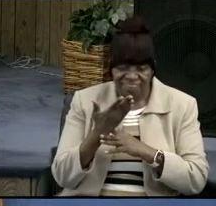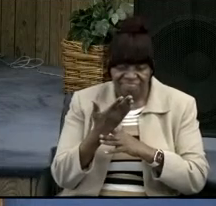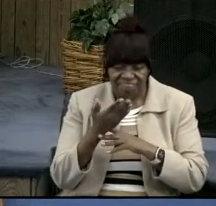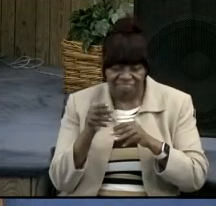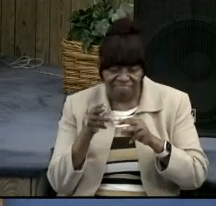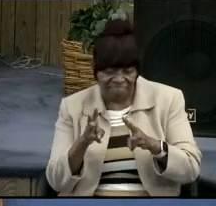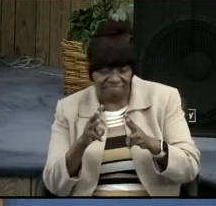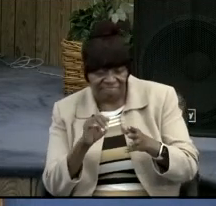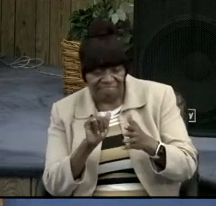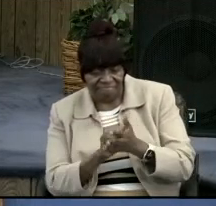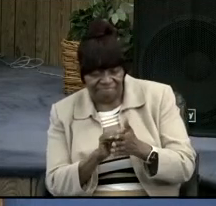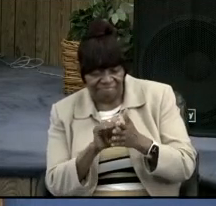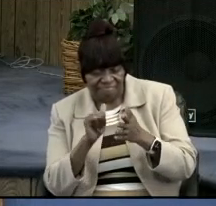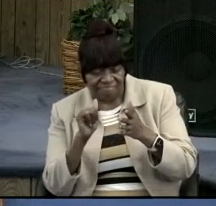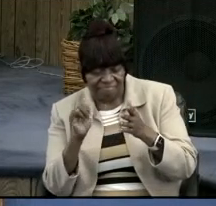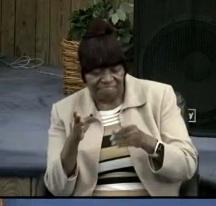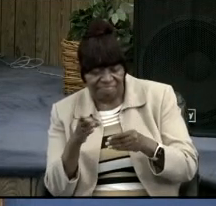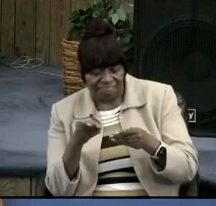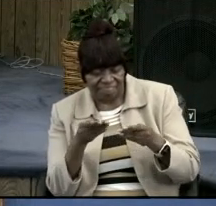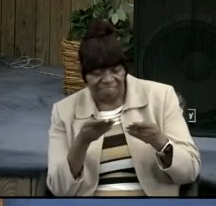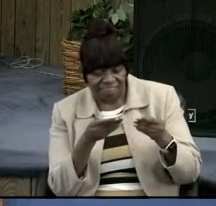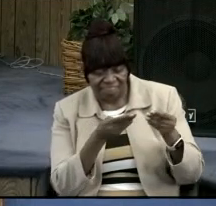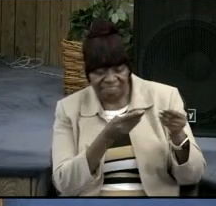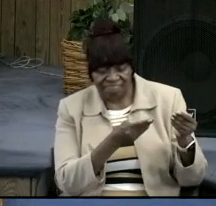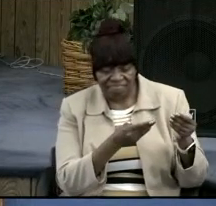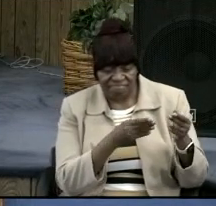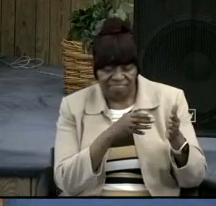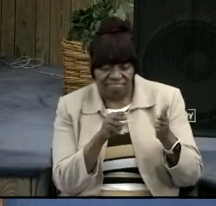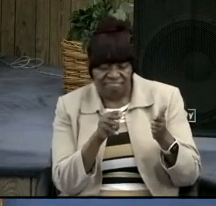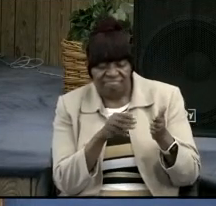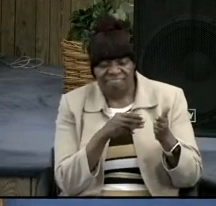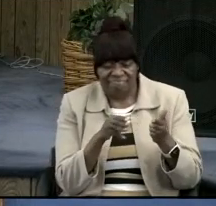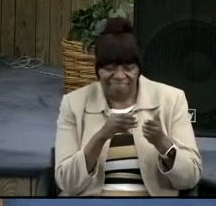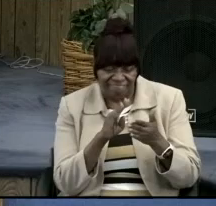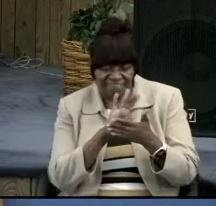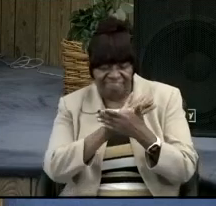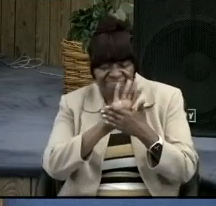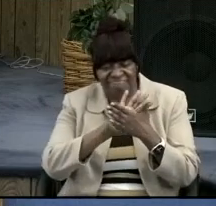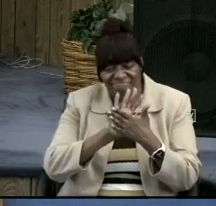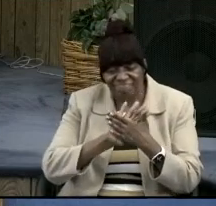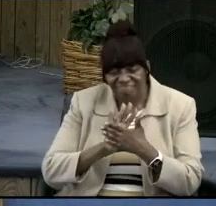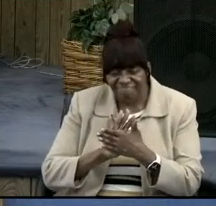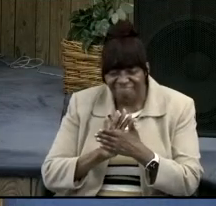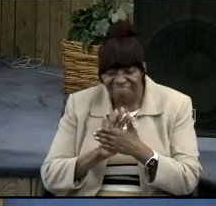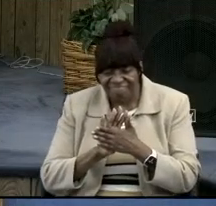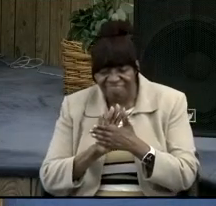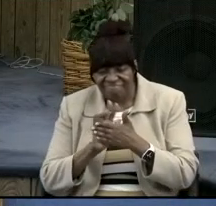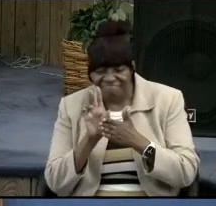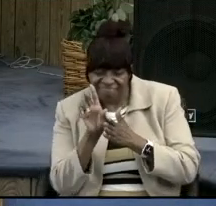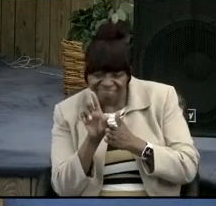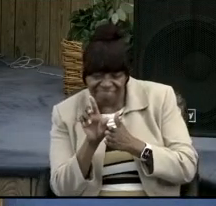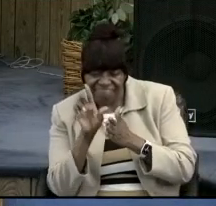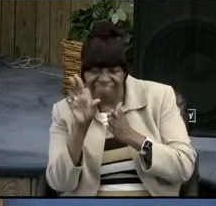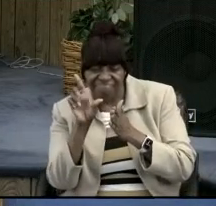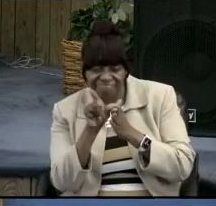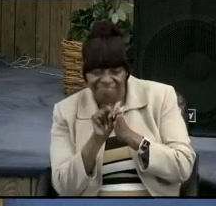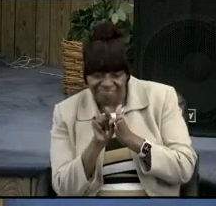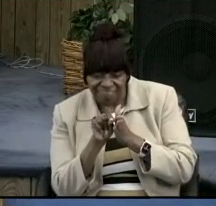way that people deal with one another, and of course the music, the movies, the video games.